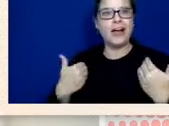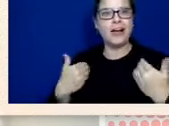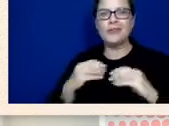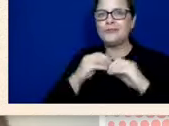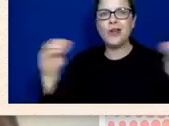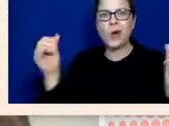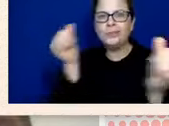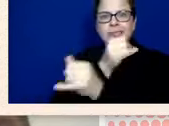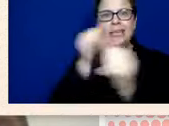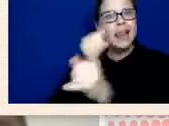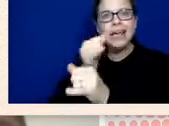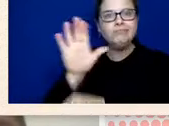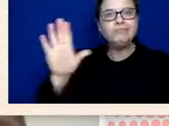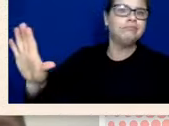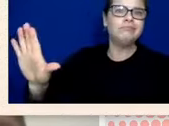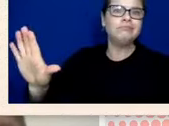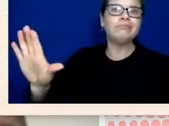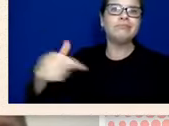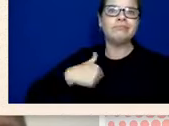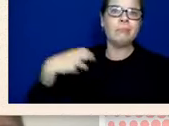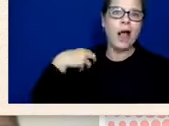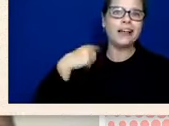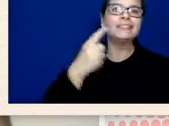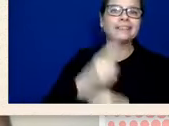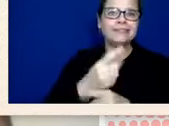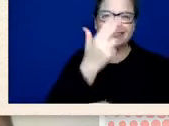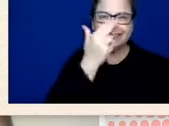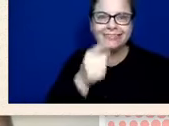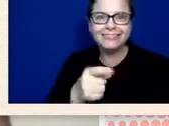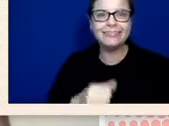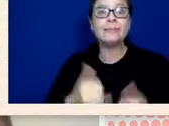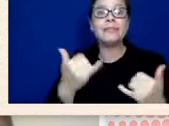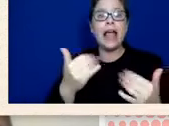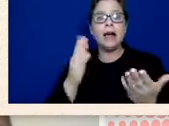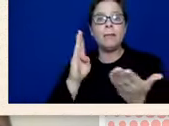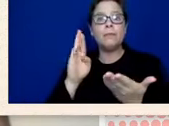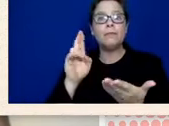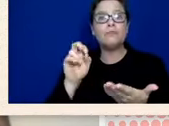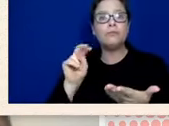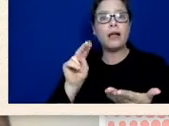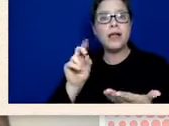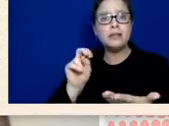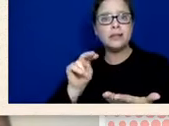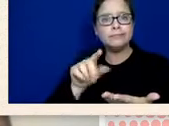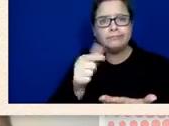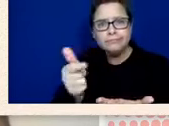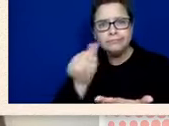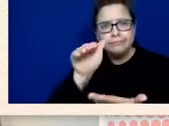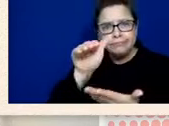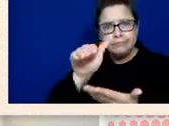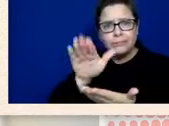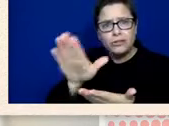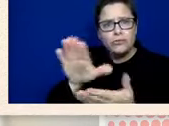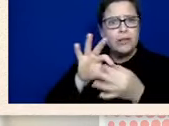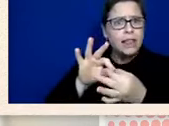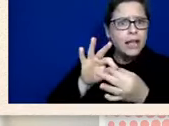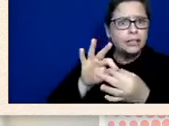y'all. Brandon, what about you? What was your relationship like with you and Destiny?